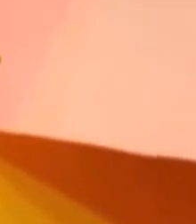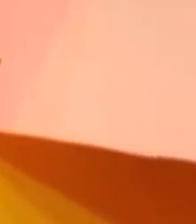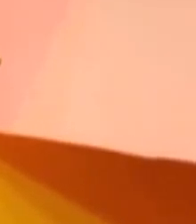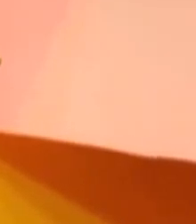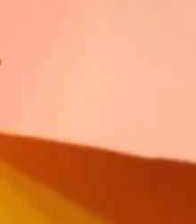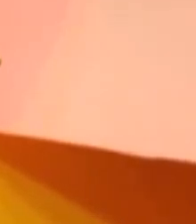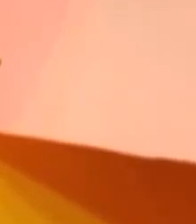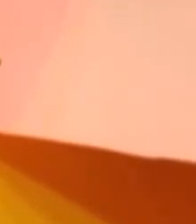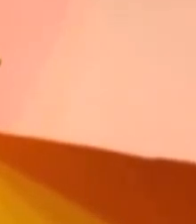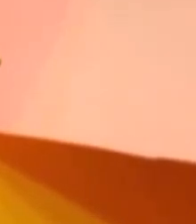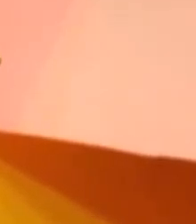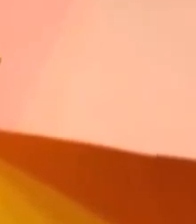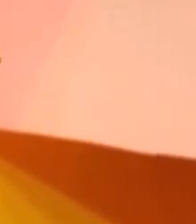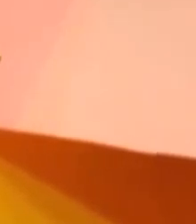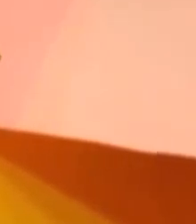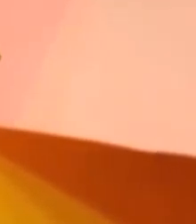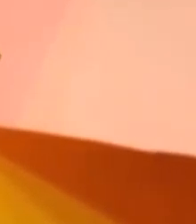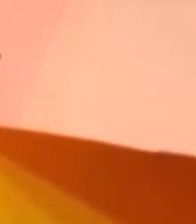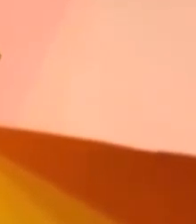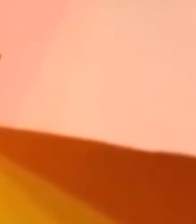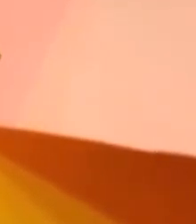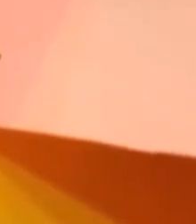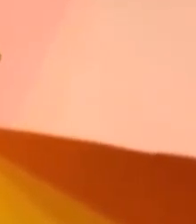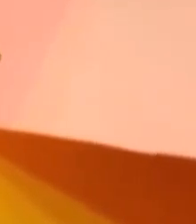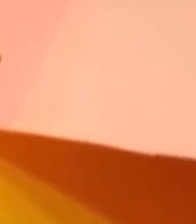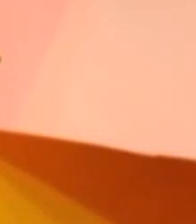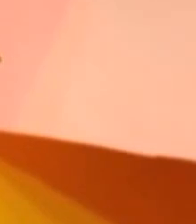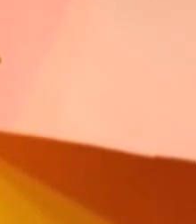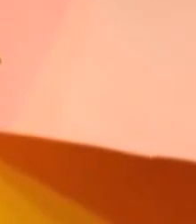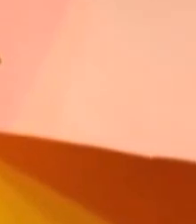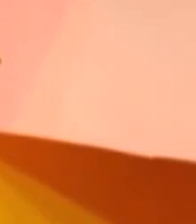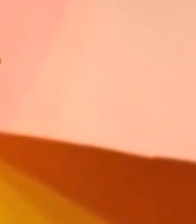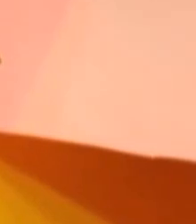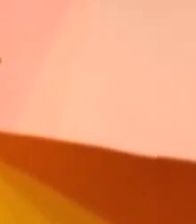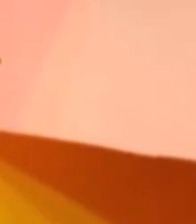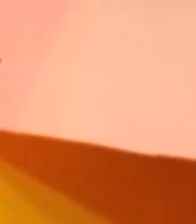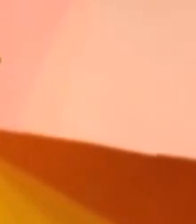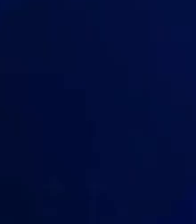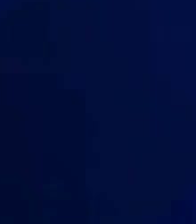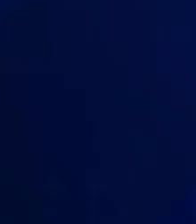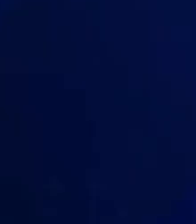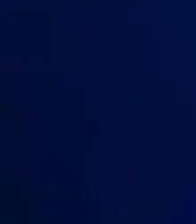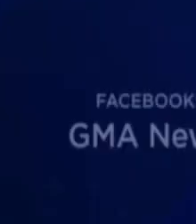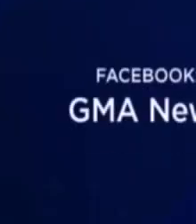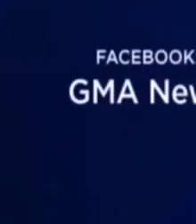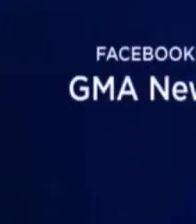maaari kami masubaybayan sa GMA Pinoy TV at www.gmanews.tv.